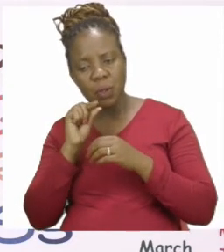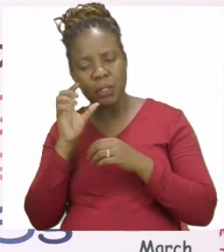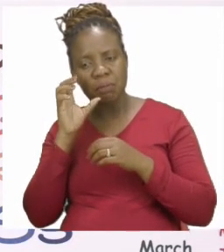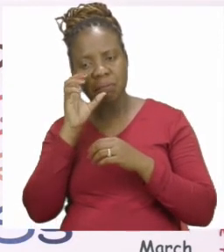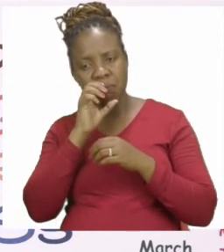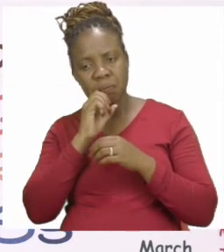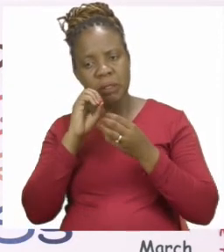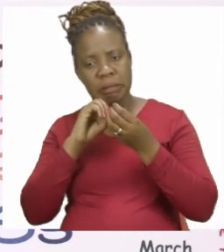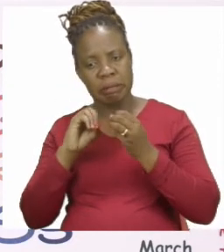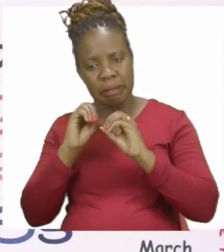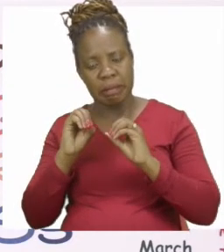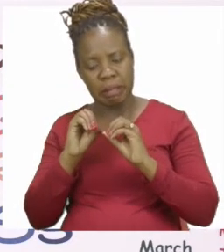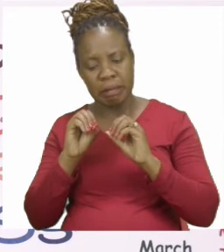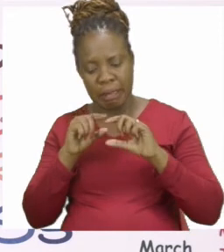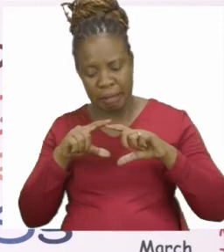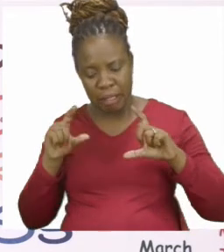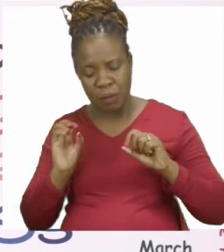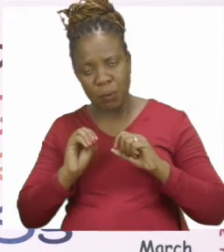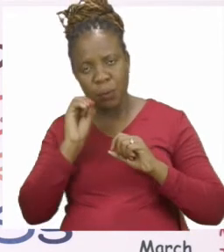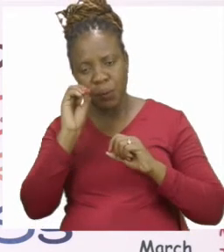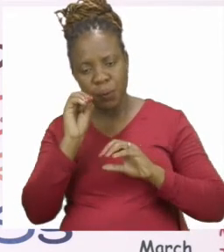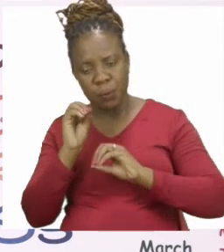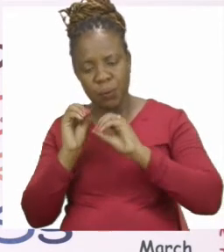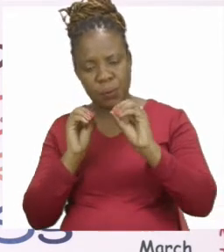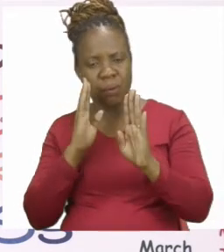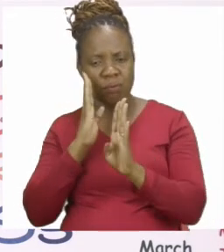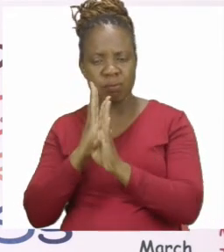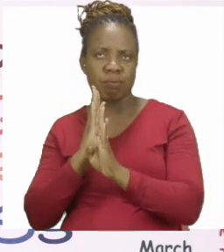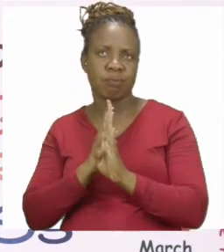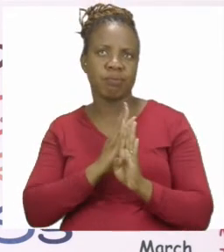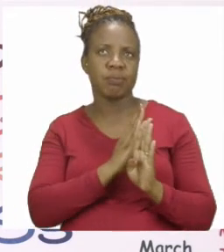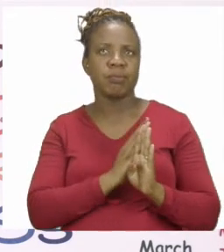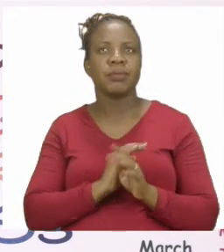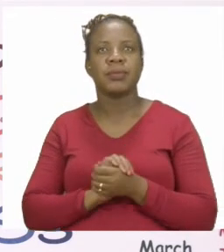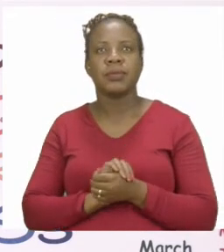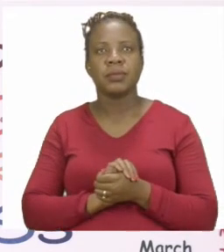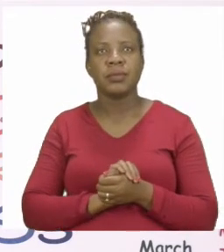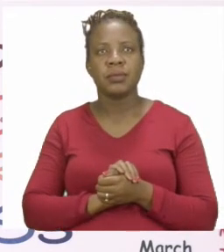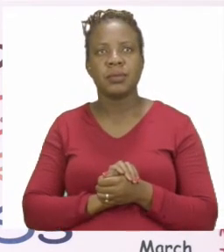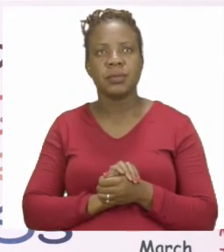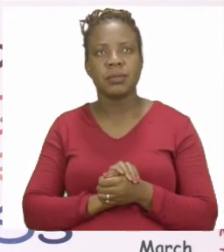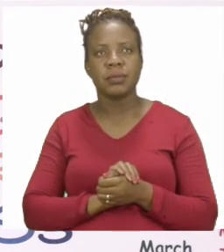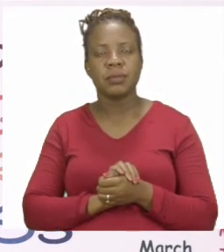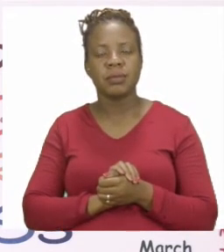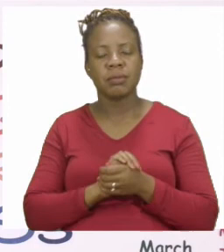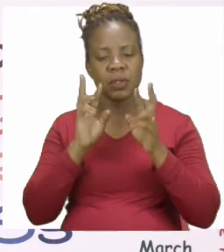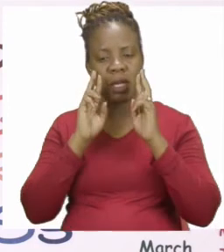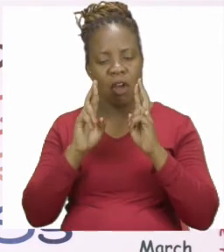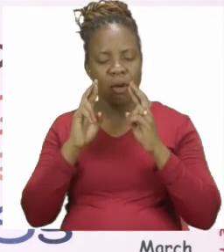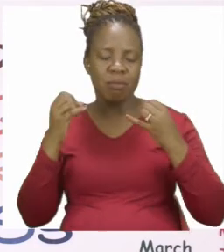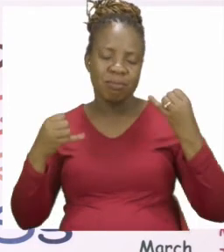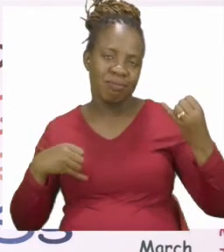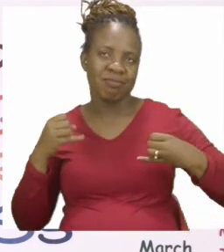go ahead and finish all the sentences so that you can get your story right. I hope you will have fun, boys